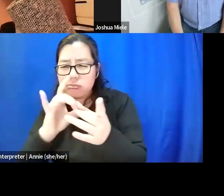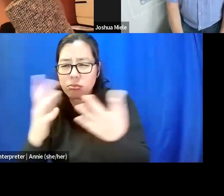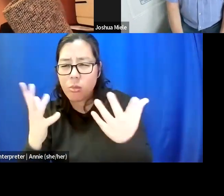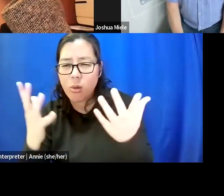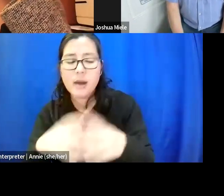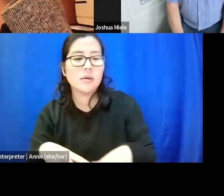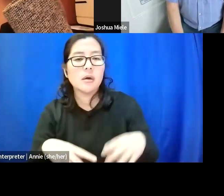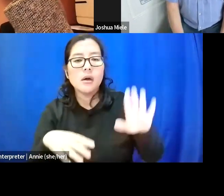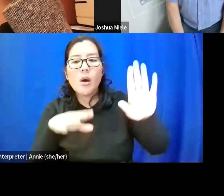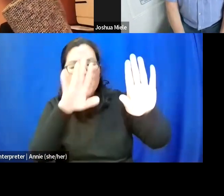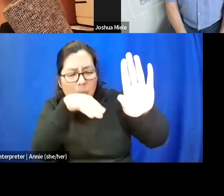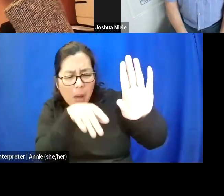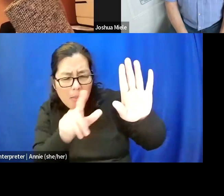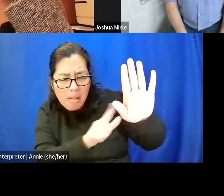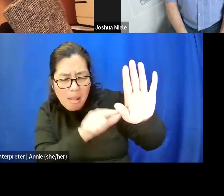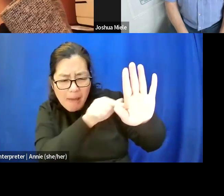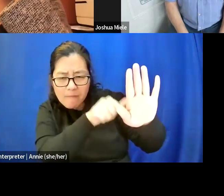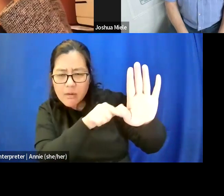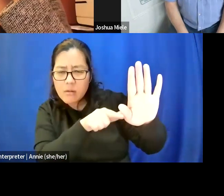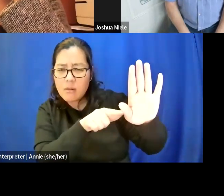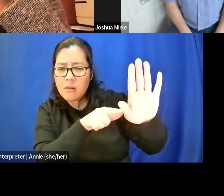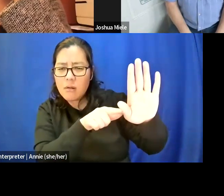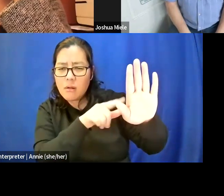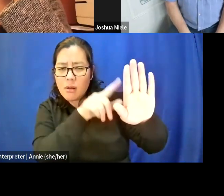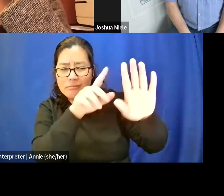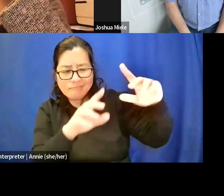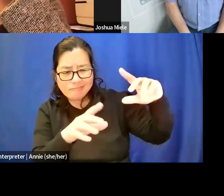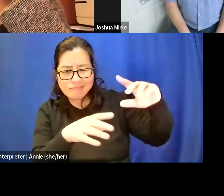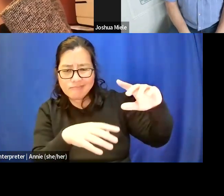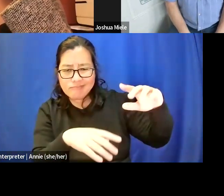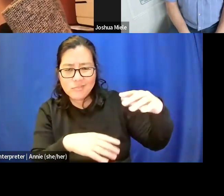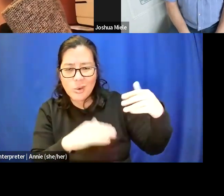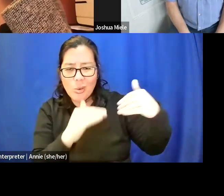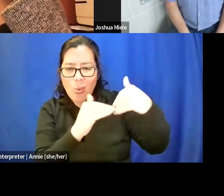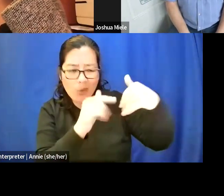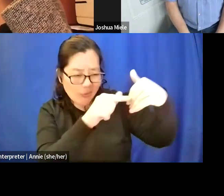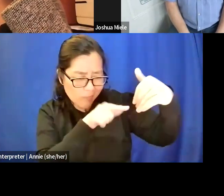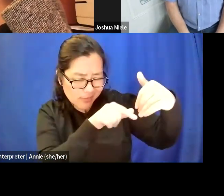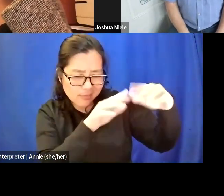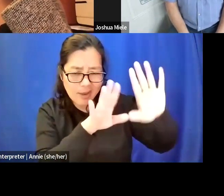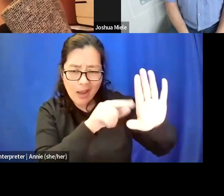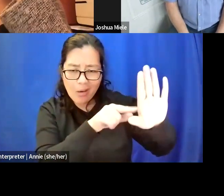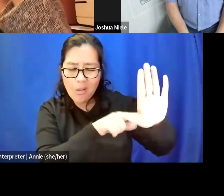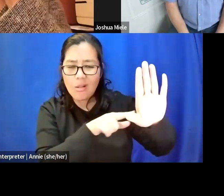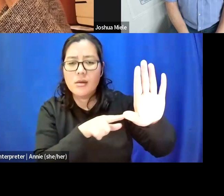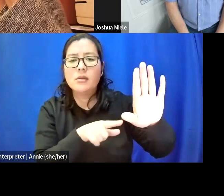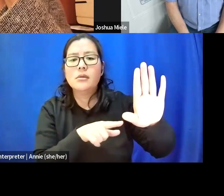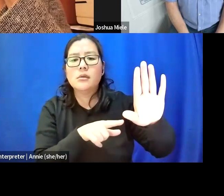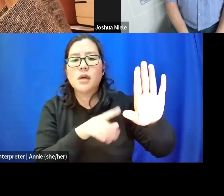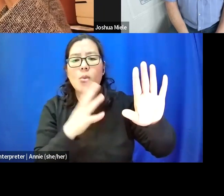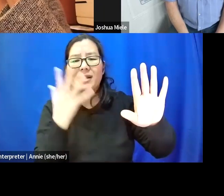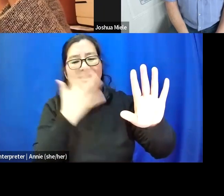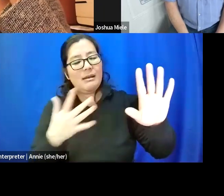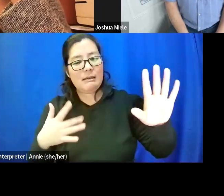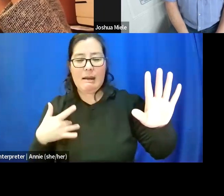what's at the bottom left corner of a given panel? What does, what's the aesthetic of a